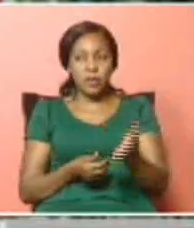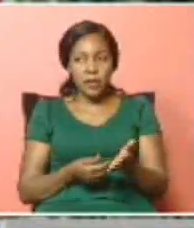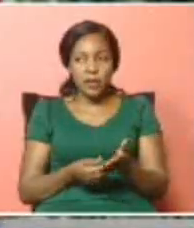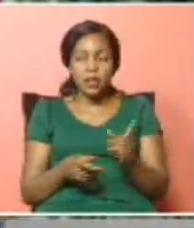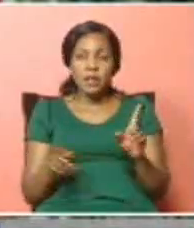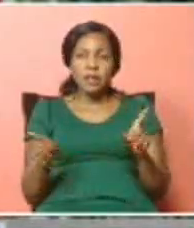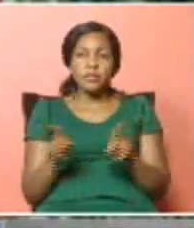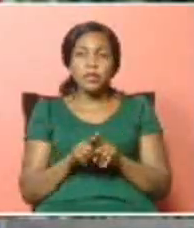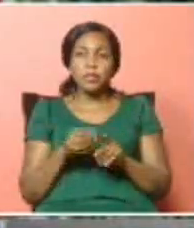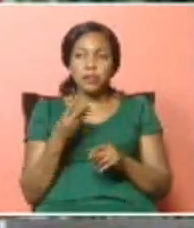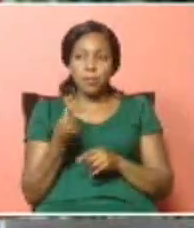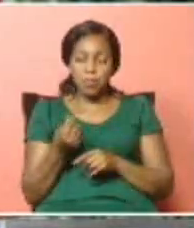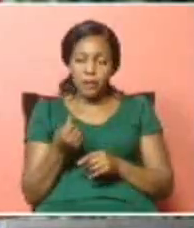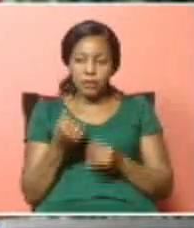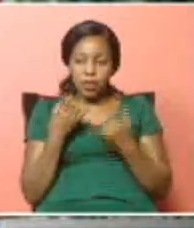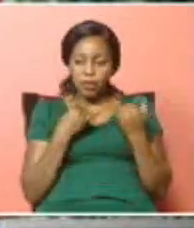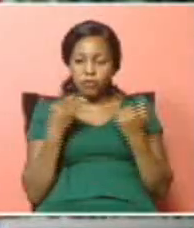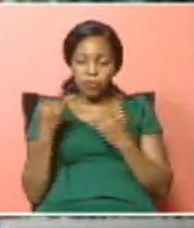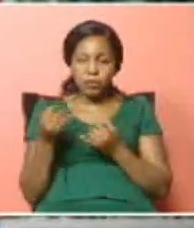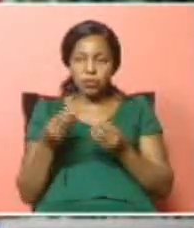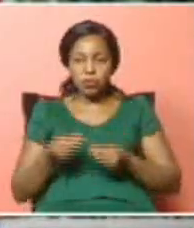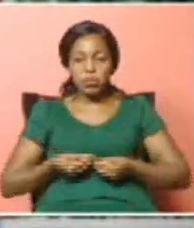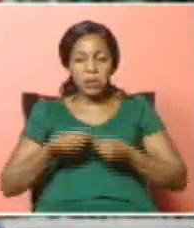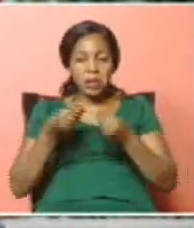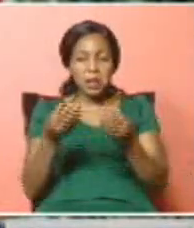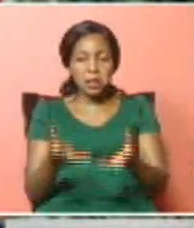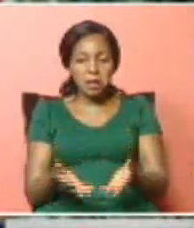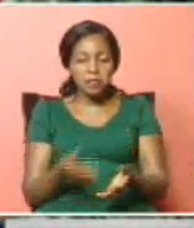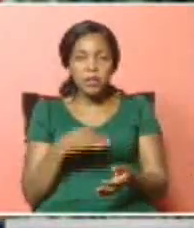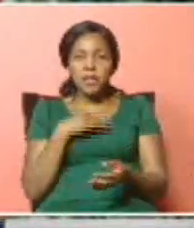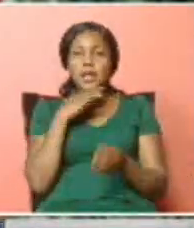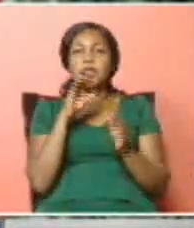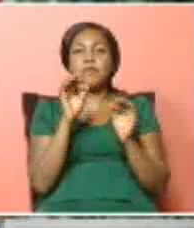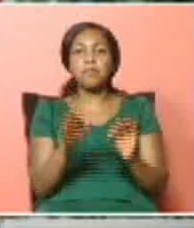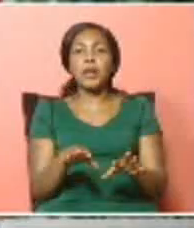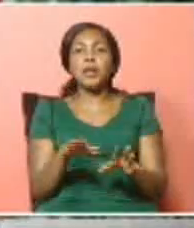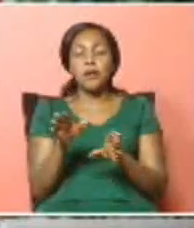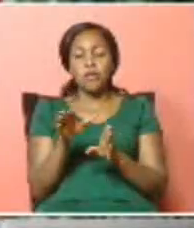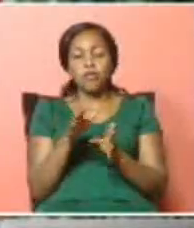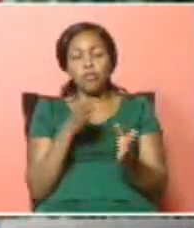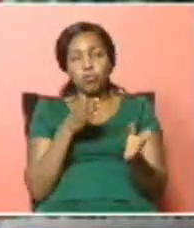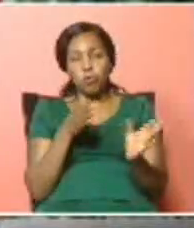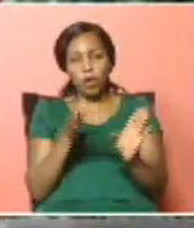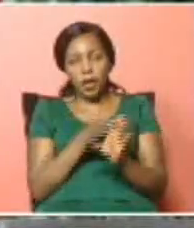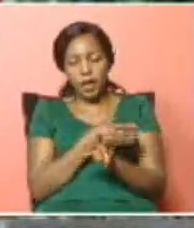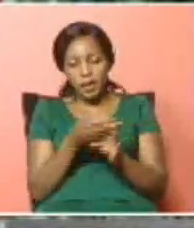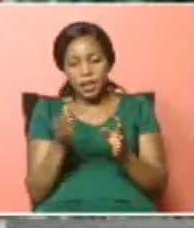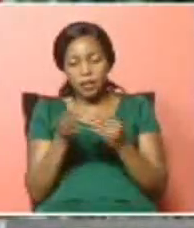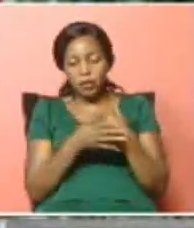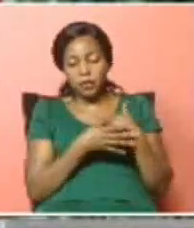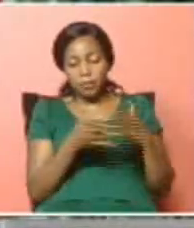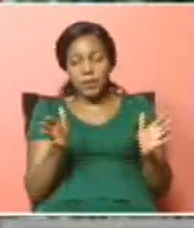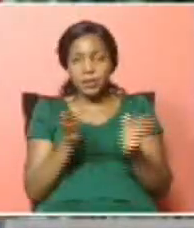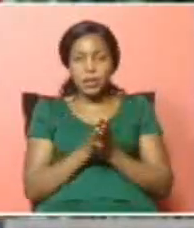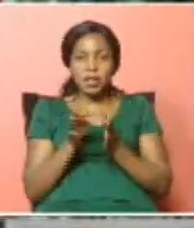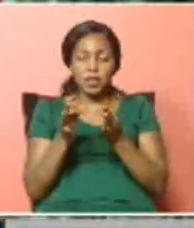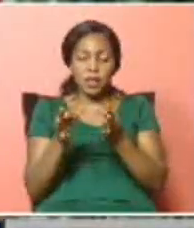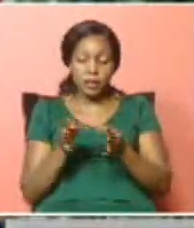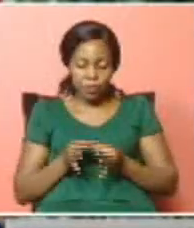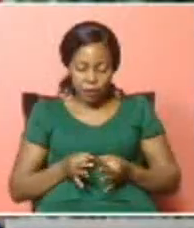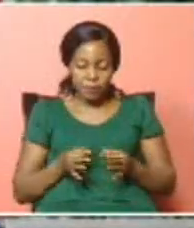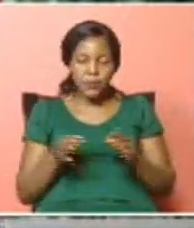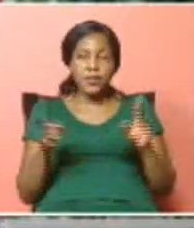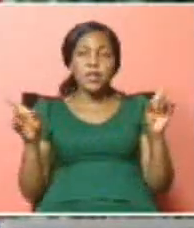of information that was disclosed was not sufficient enough to guide transparency and accountability. Right. And